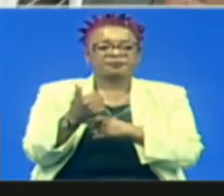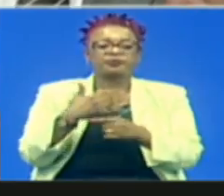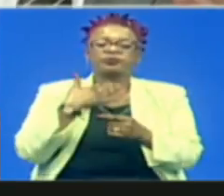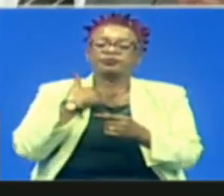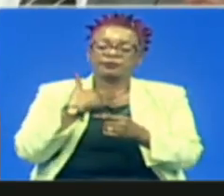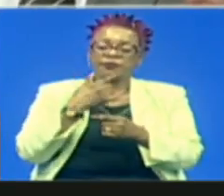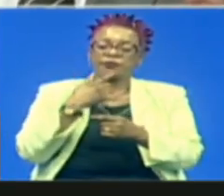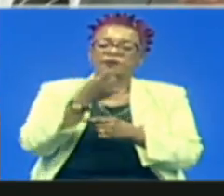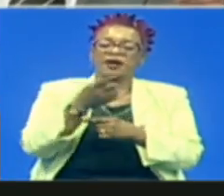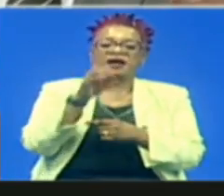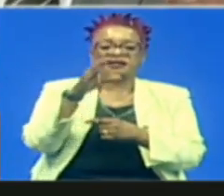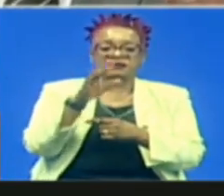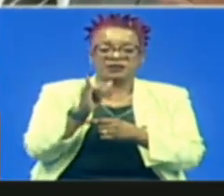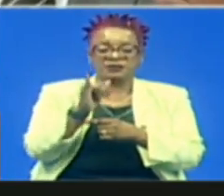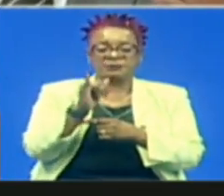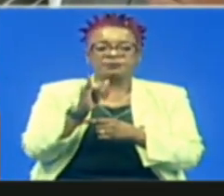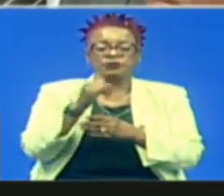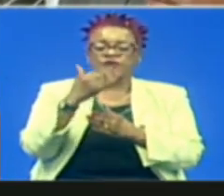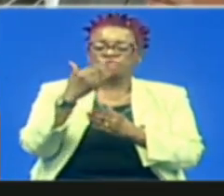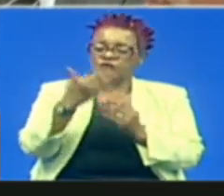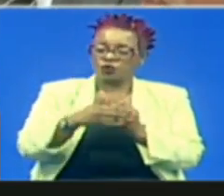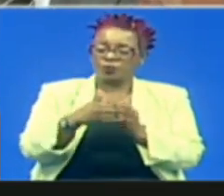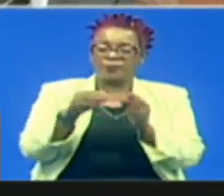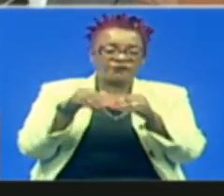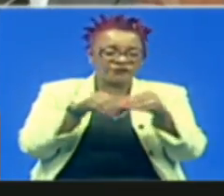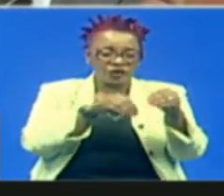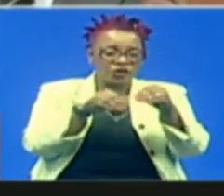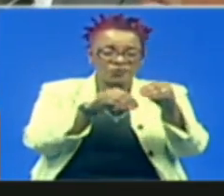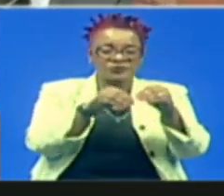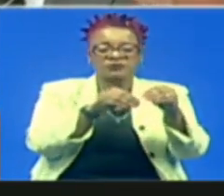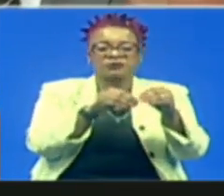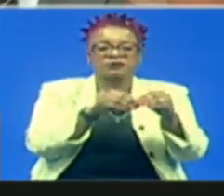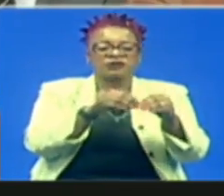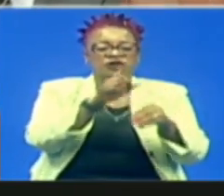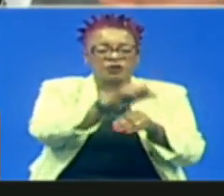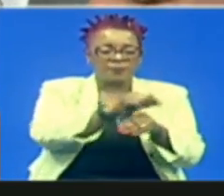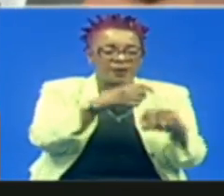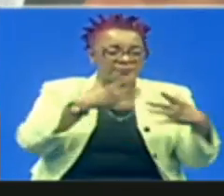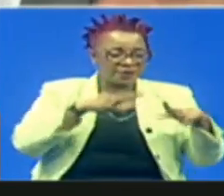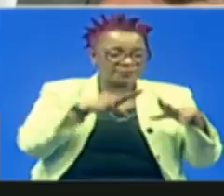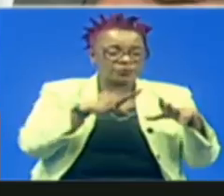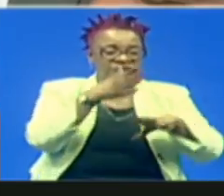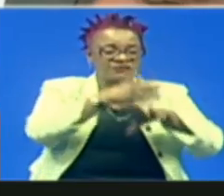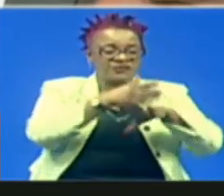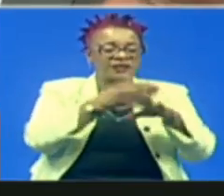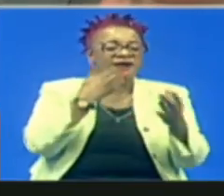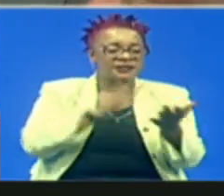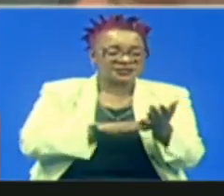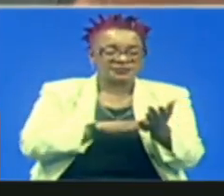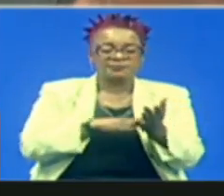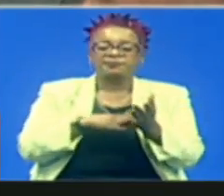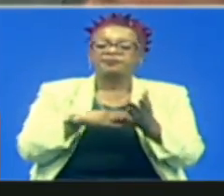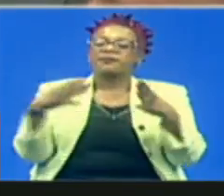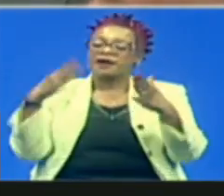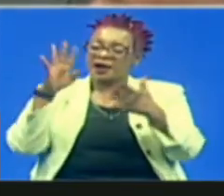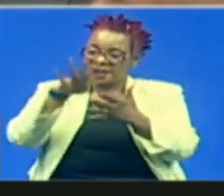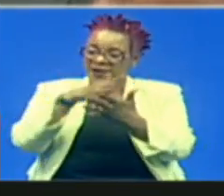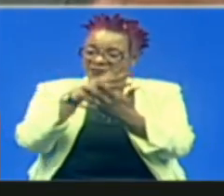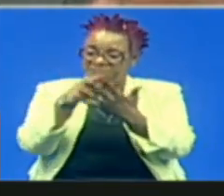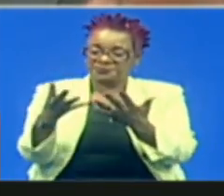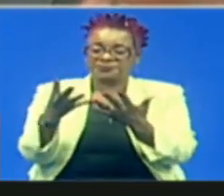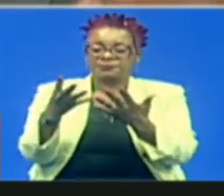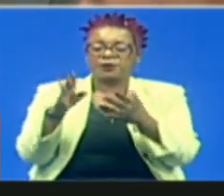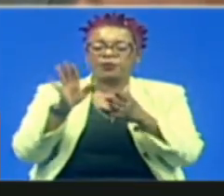the DCI that stop chasing squirrels in the name of fake letters and go for the antelope that is the plot